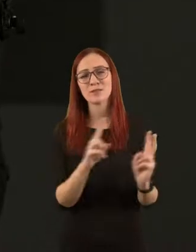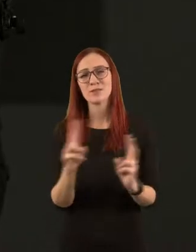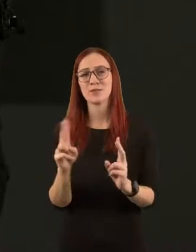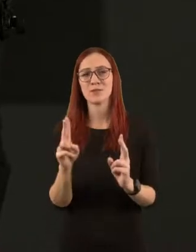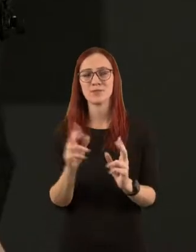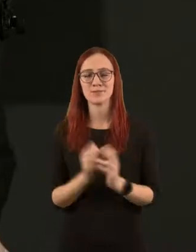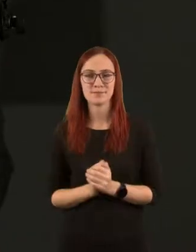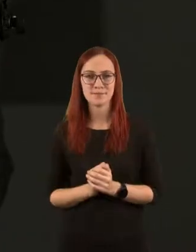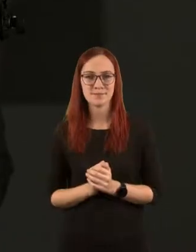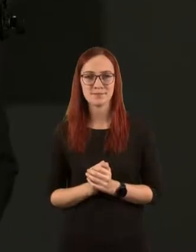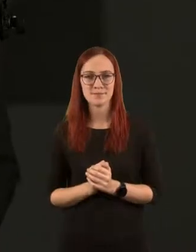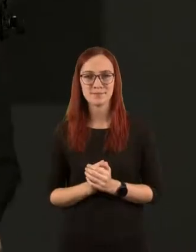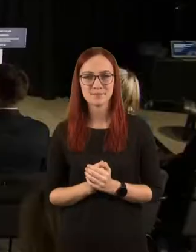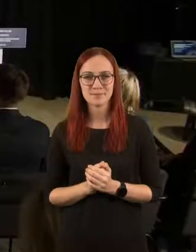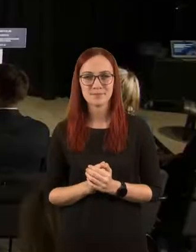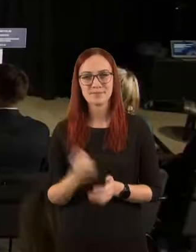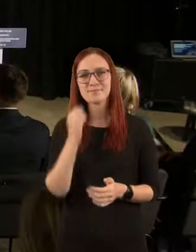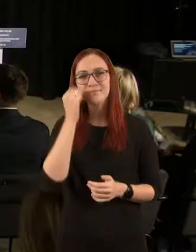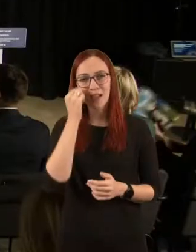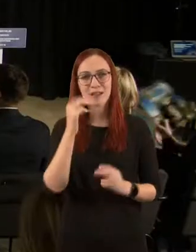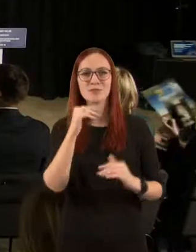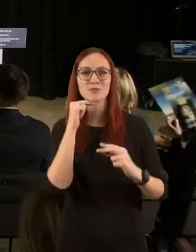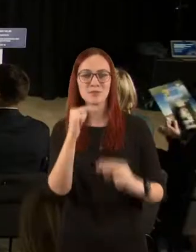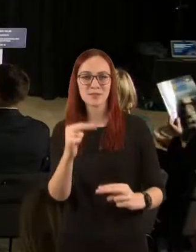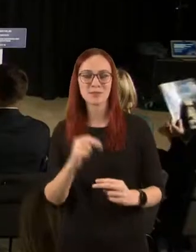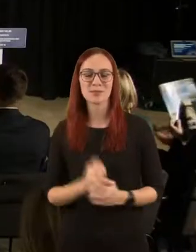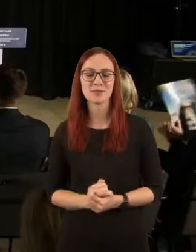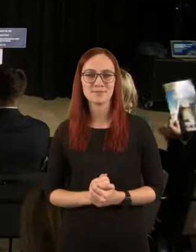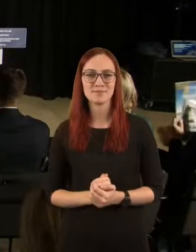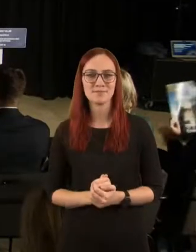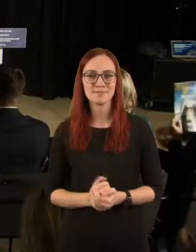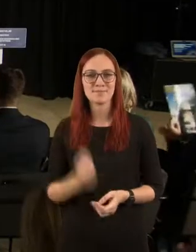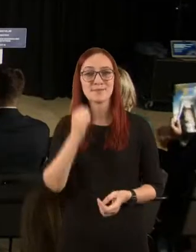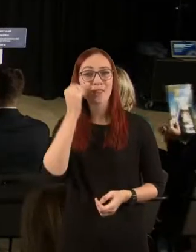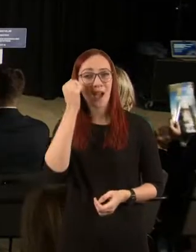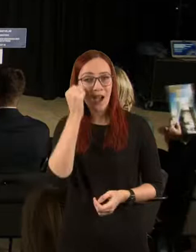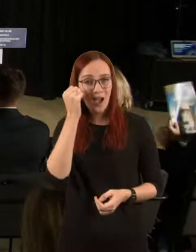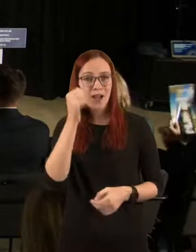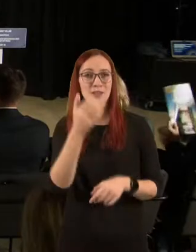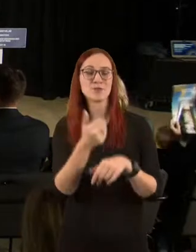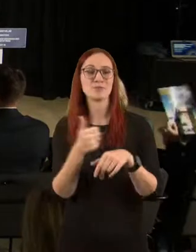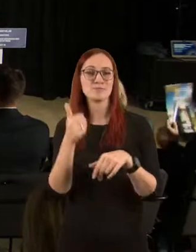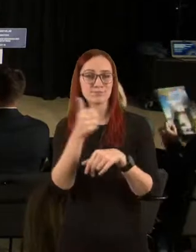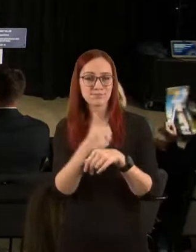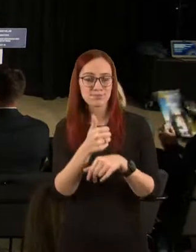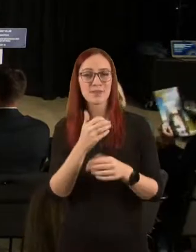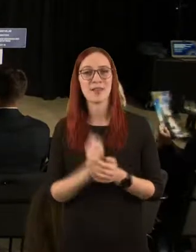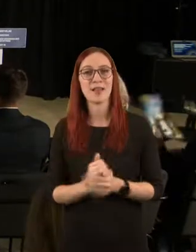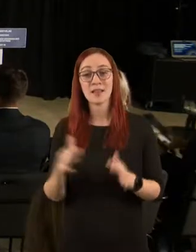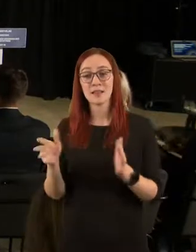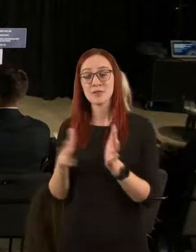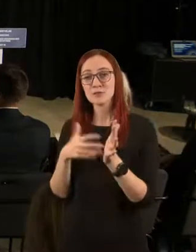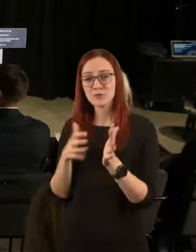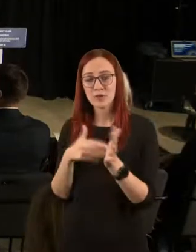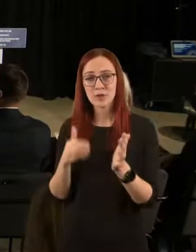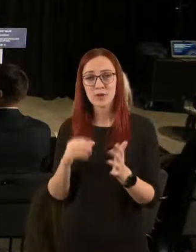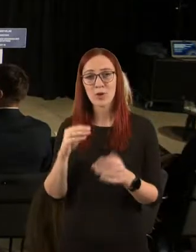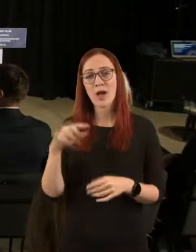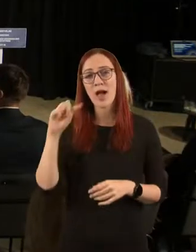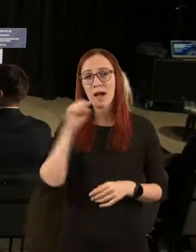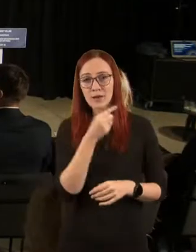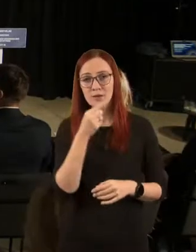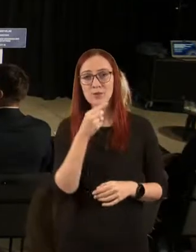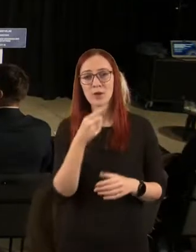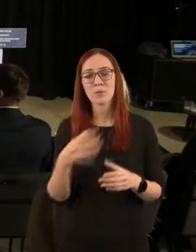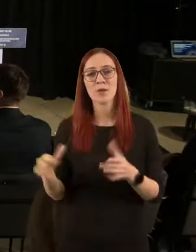main objectives of the Green Deal, that is to leave no one behind. Thank you. Thank you very much, the